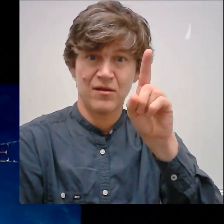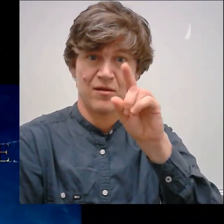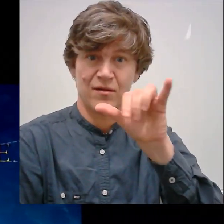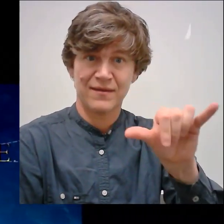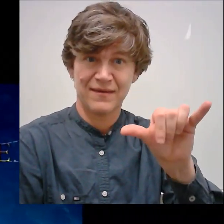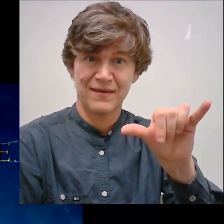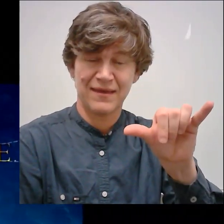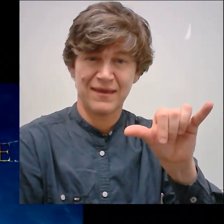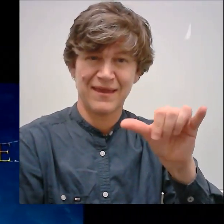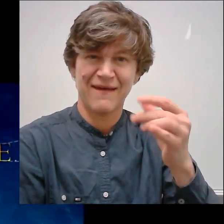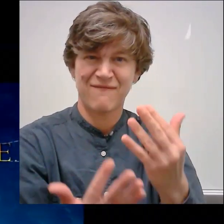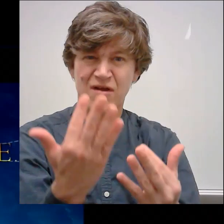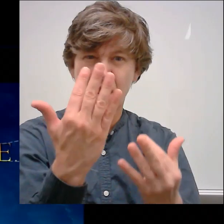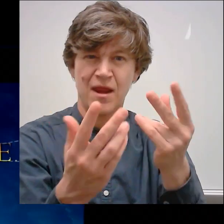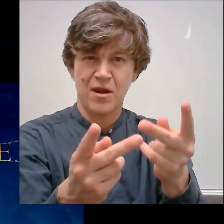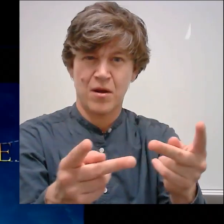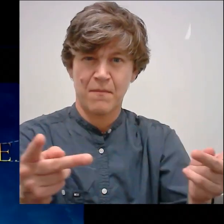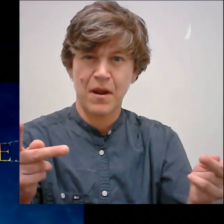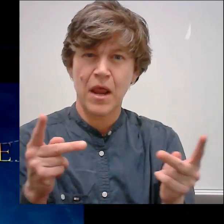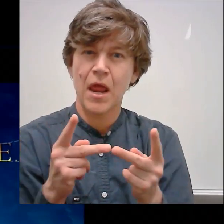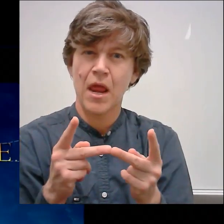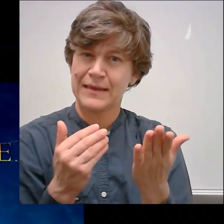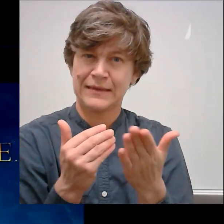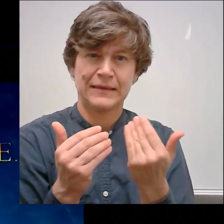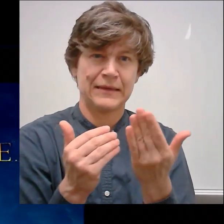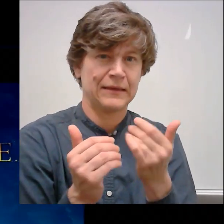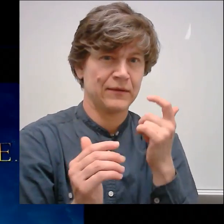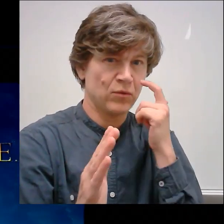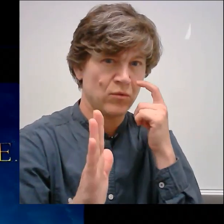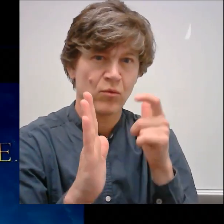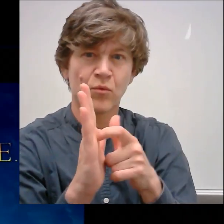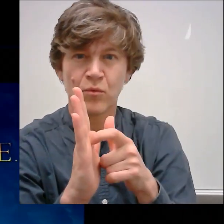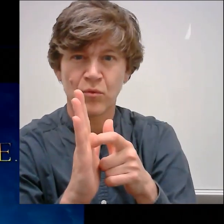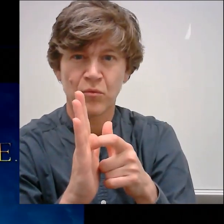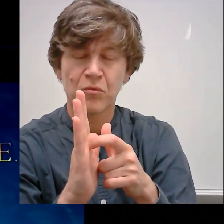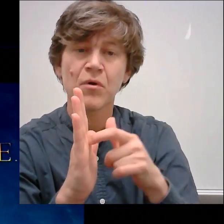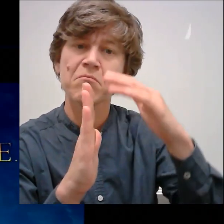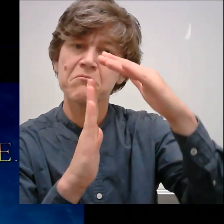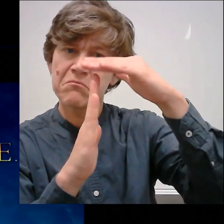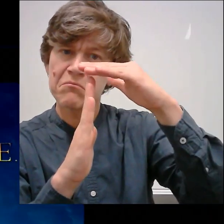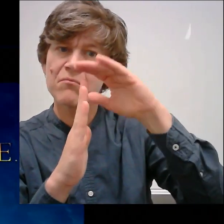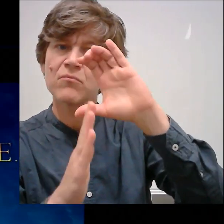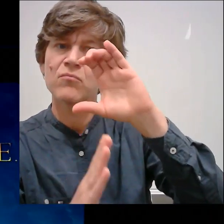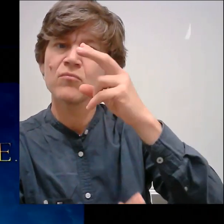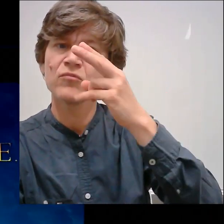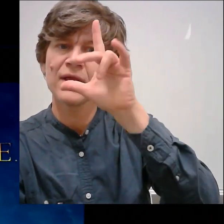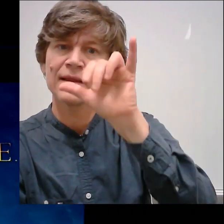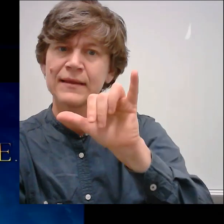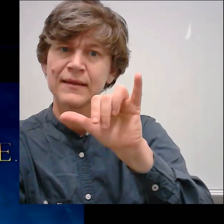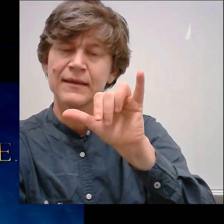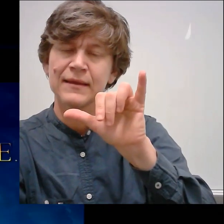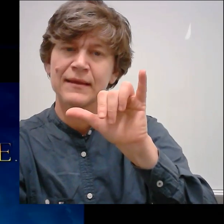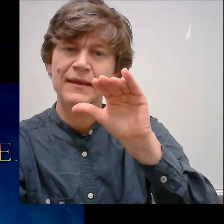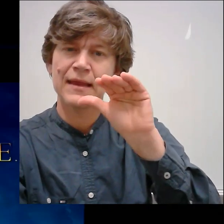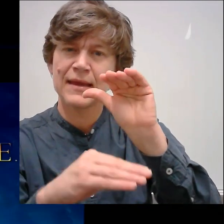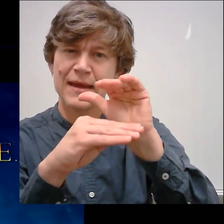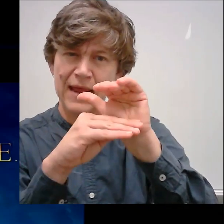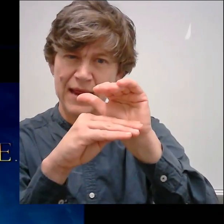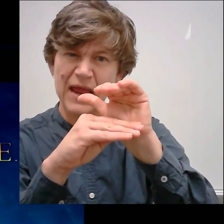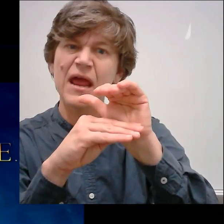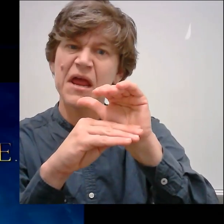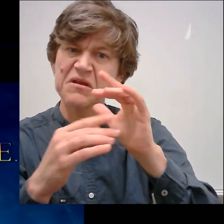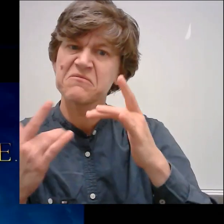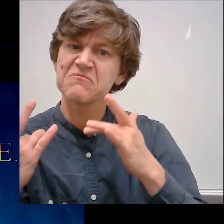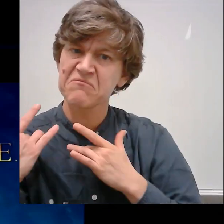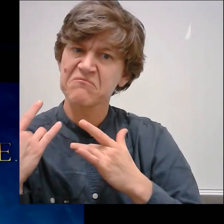highly saturated orange-yellow hue. Although chilly nights might be read first as the Western viewers start from left to right